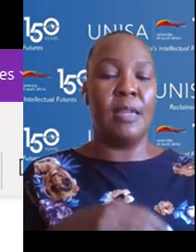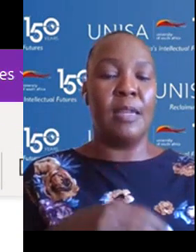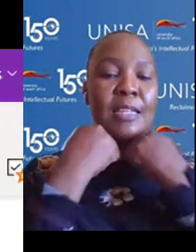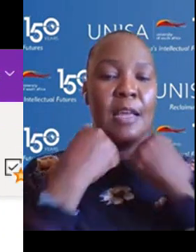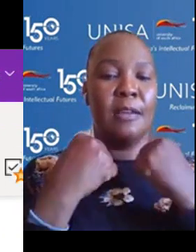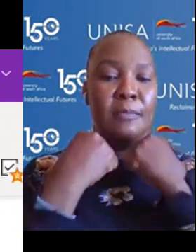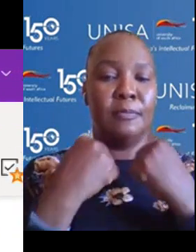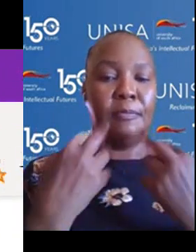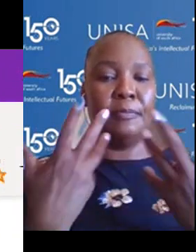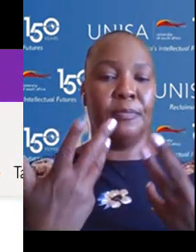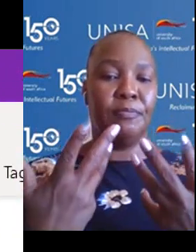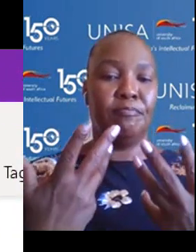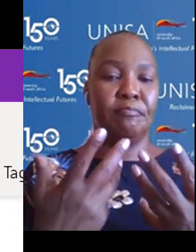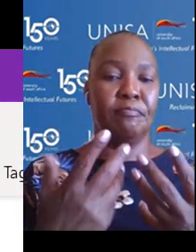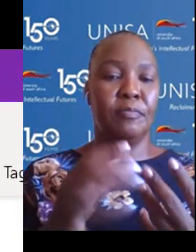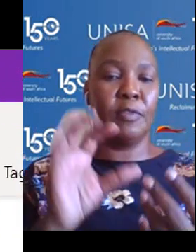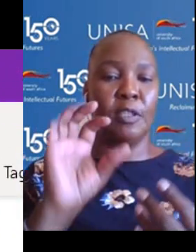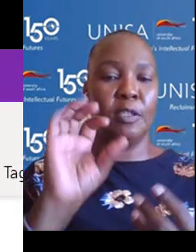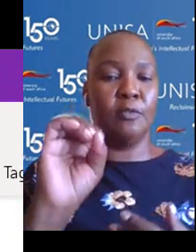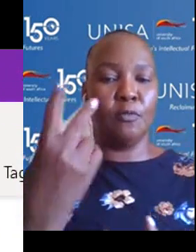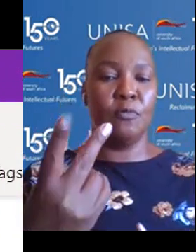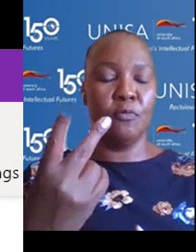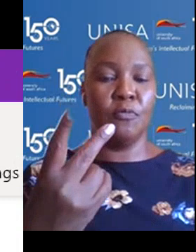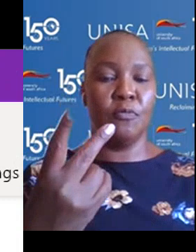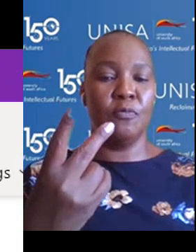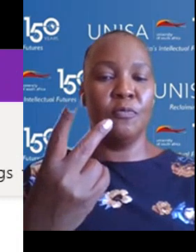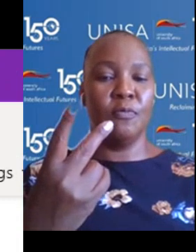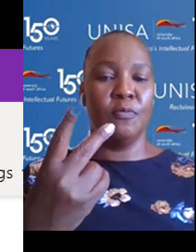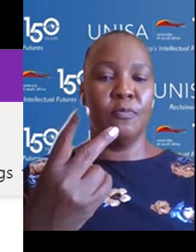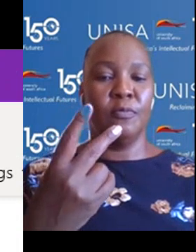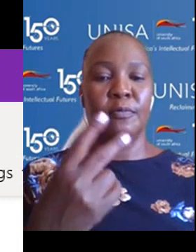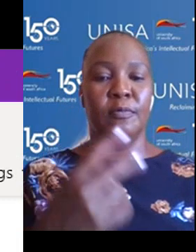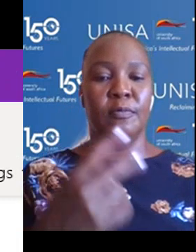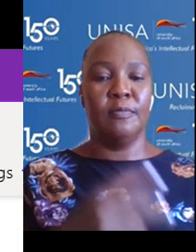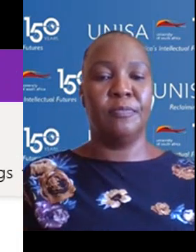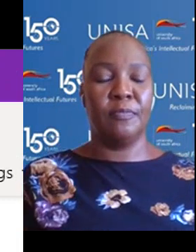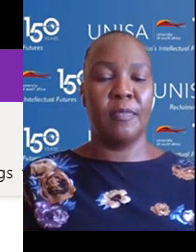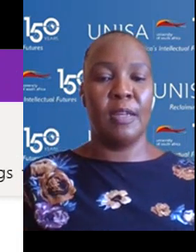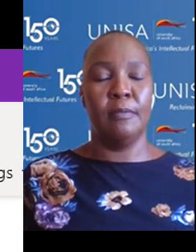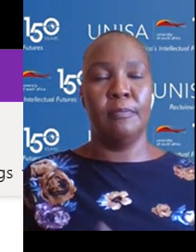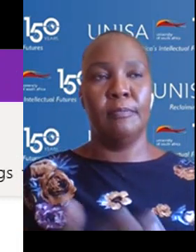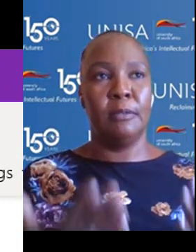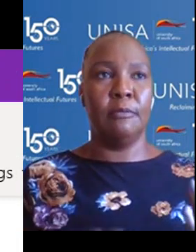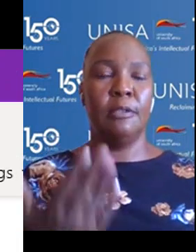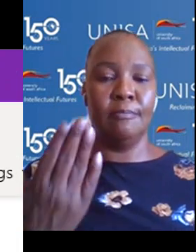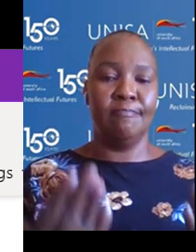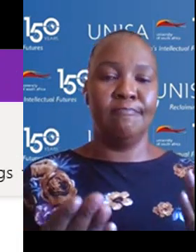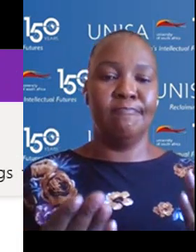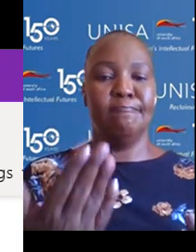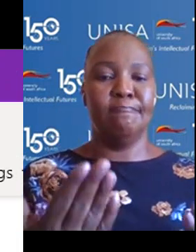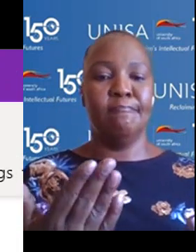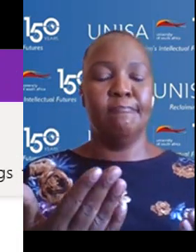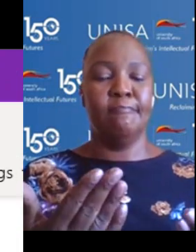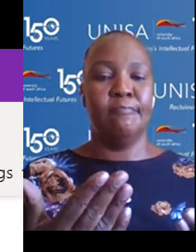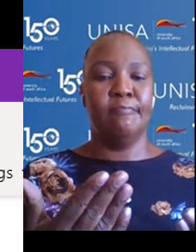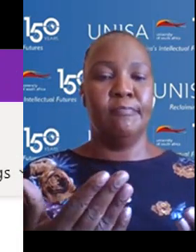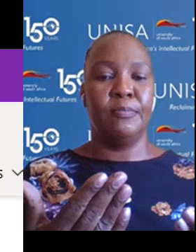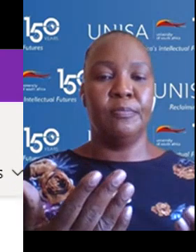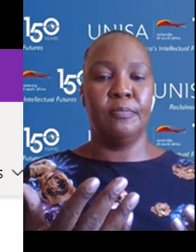Assignment 02. And then I can say, for instance, say that